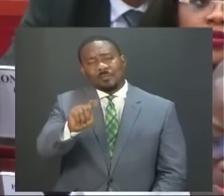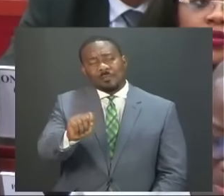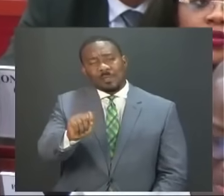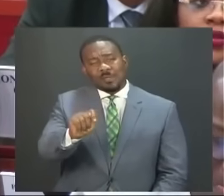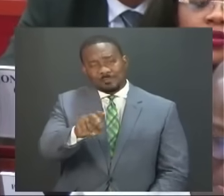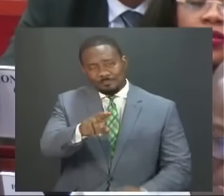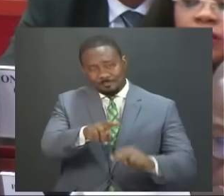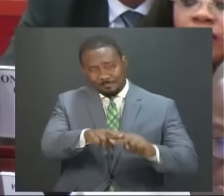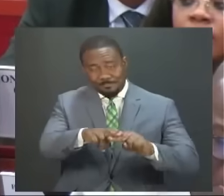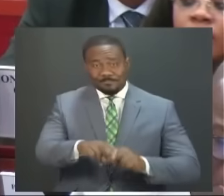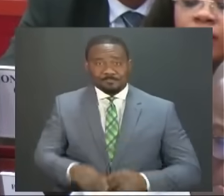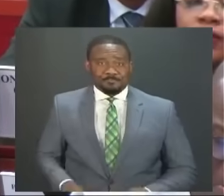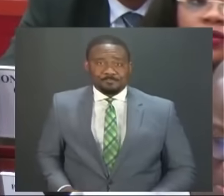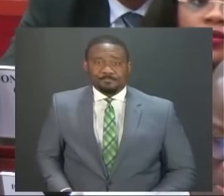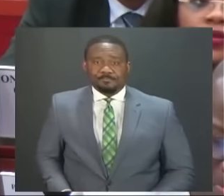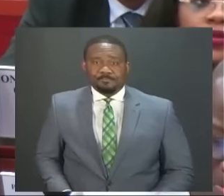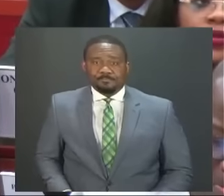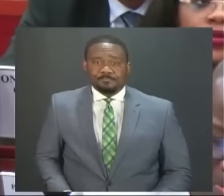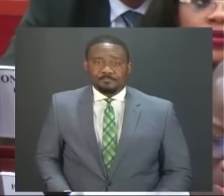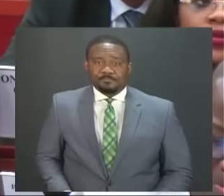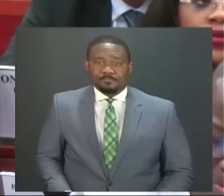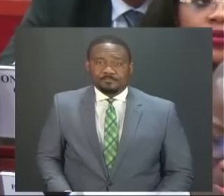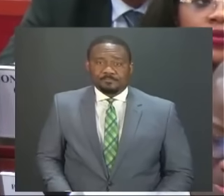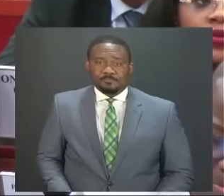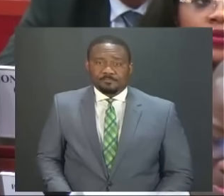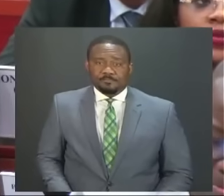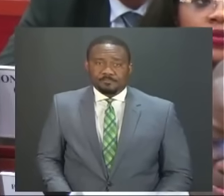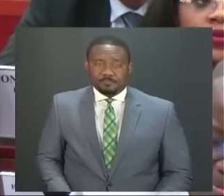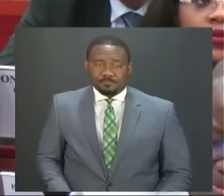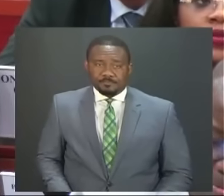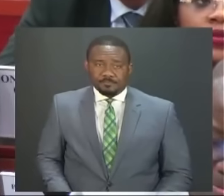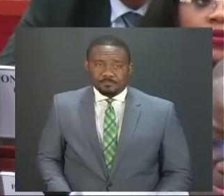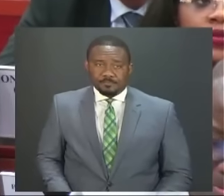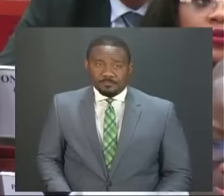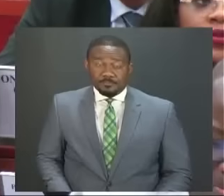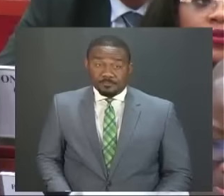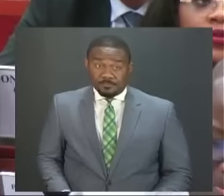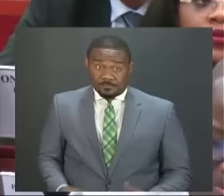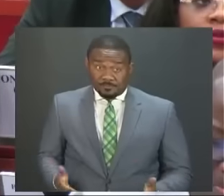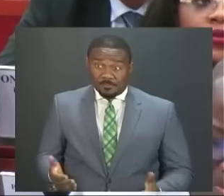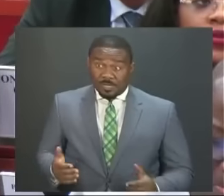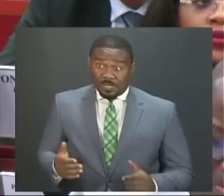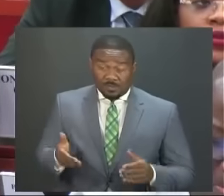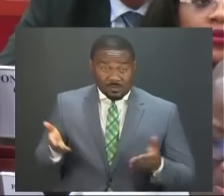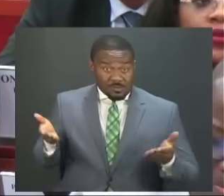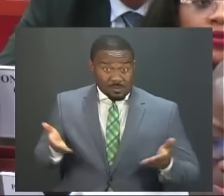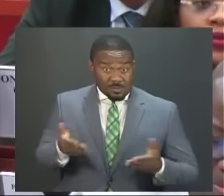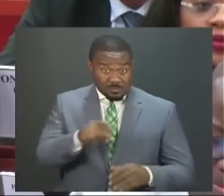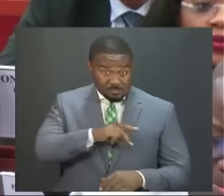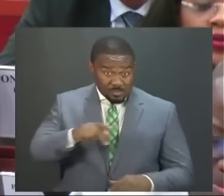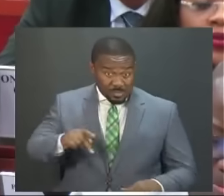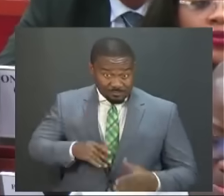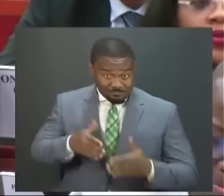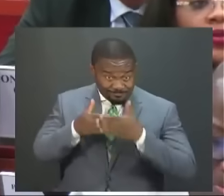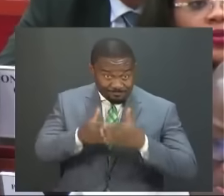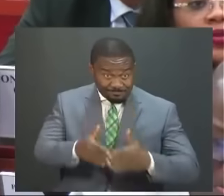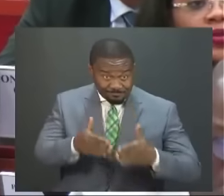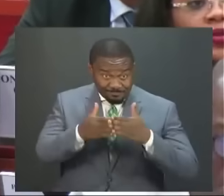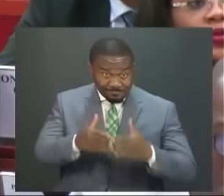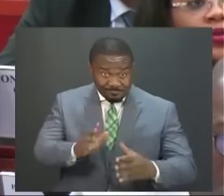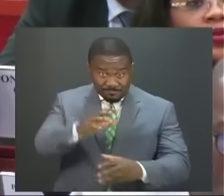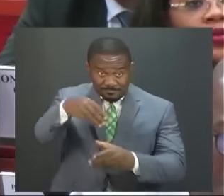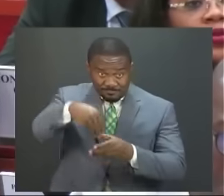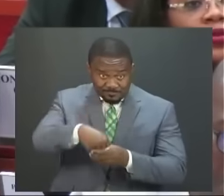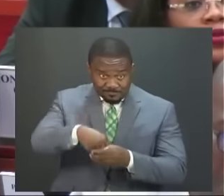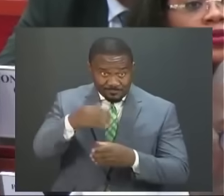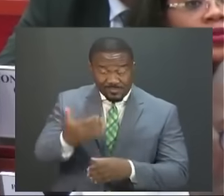Mr. Speaker, with respect, it is the responsibility of the leadership of the House, including we, the